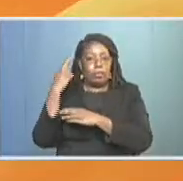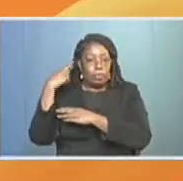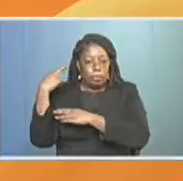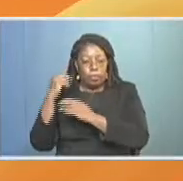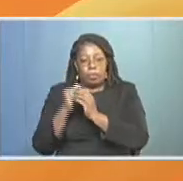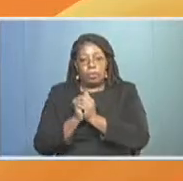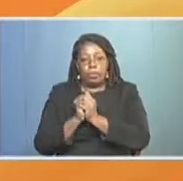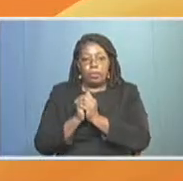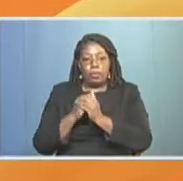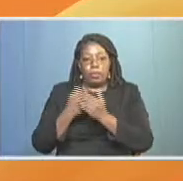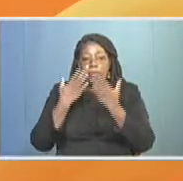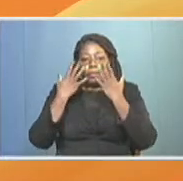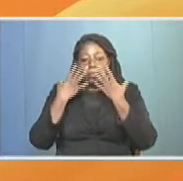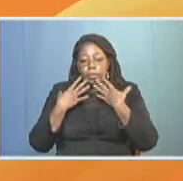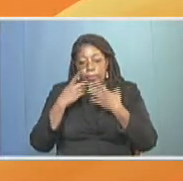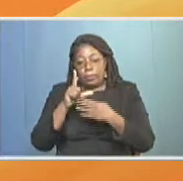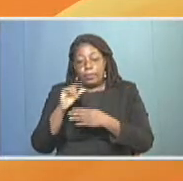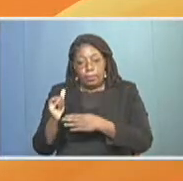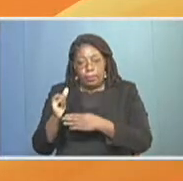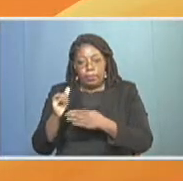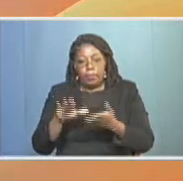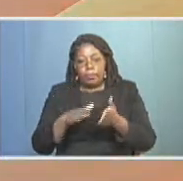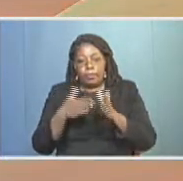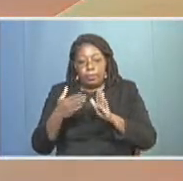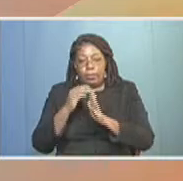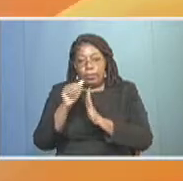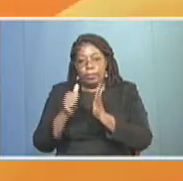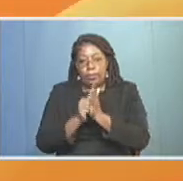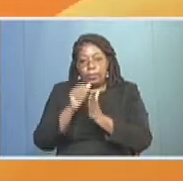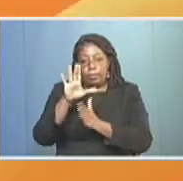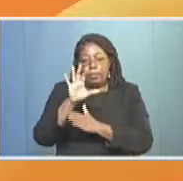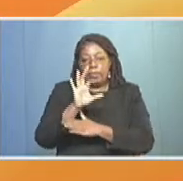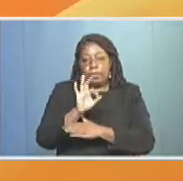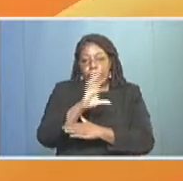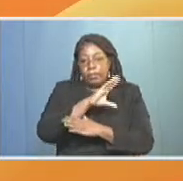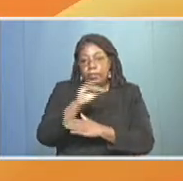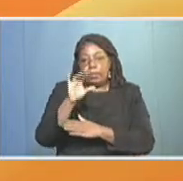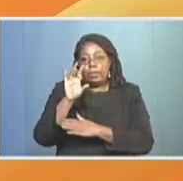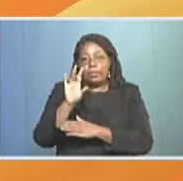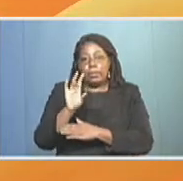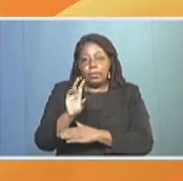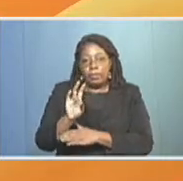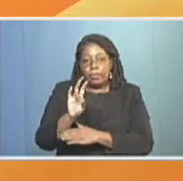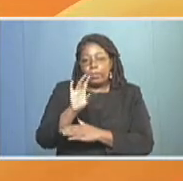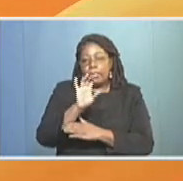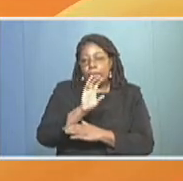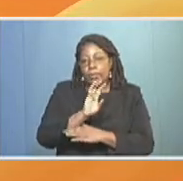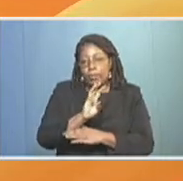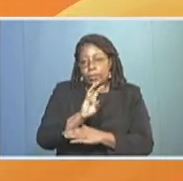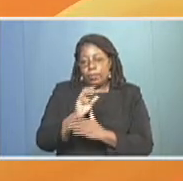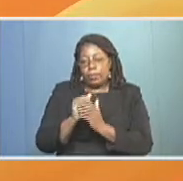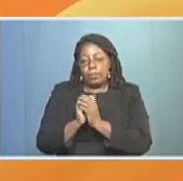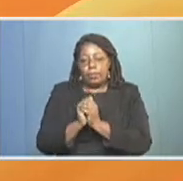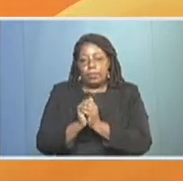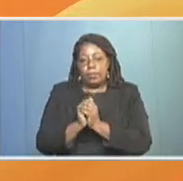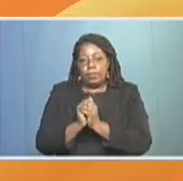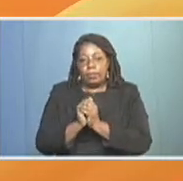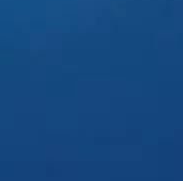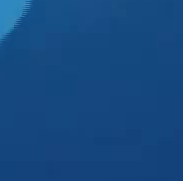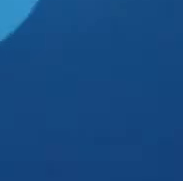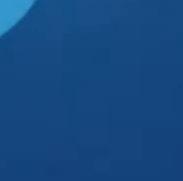Dorothy Wisdom died right here in the Bahamas at the ages of 59 and 76. LaDon Davis, ZNS Network